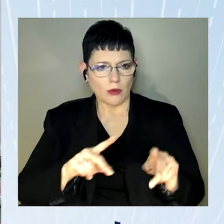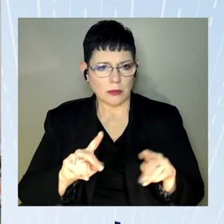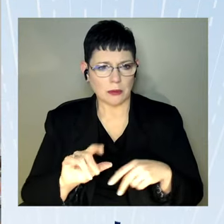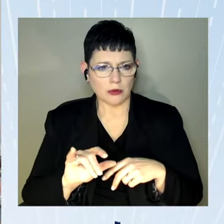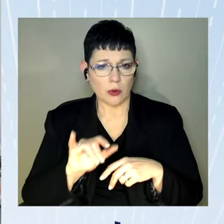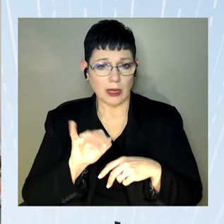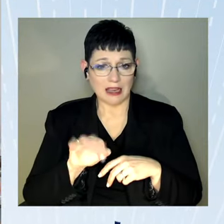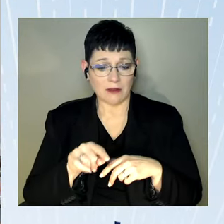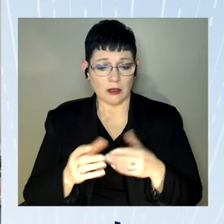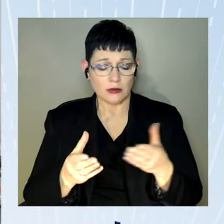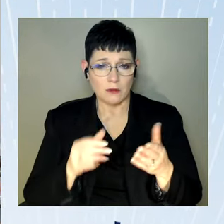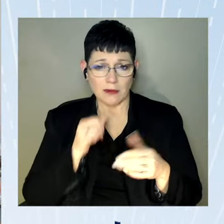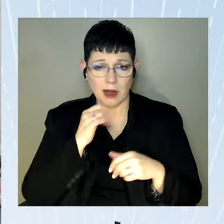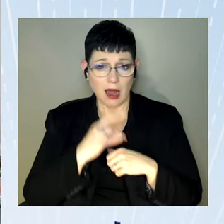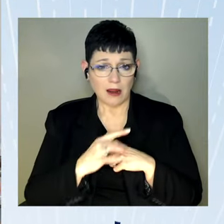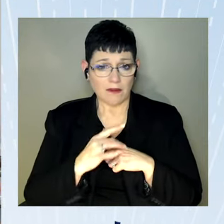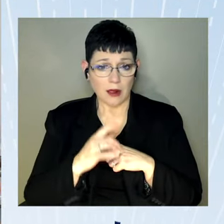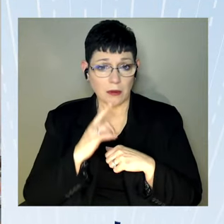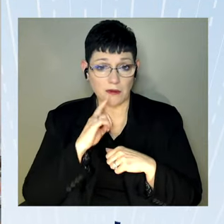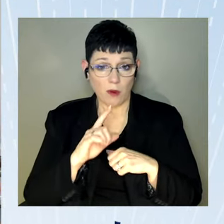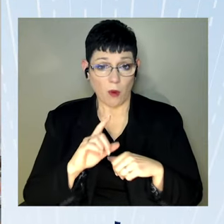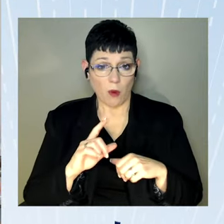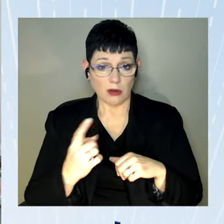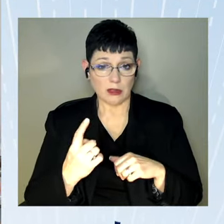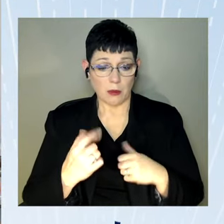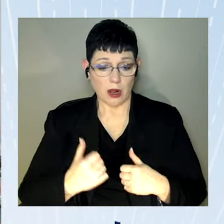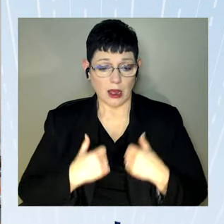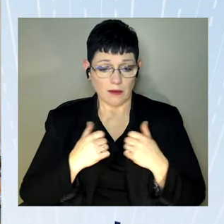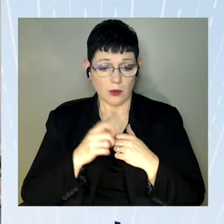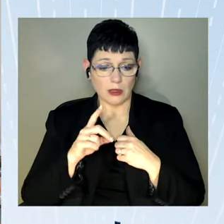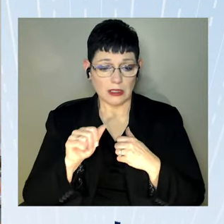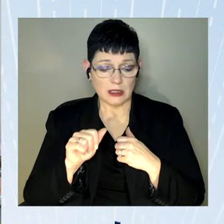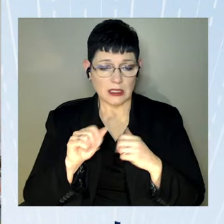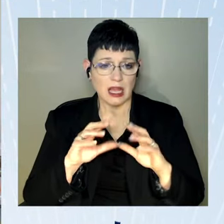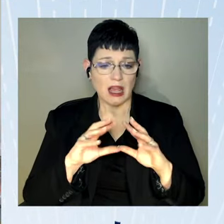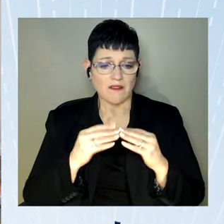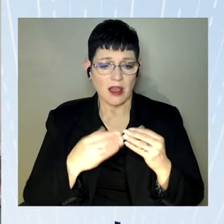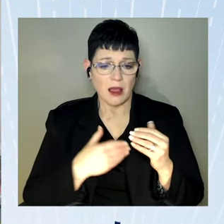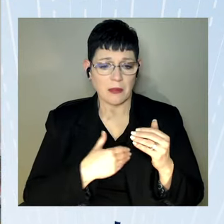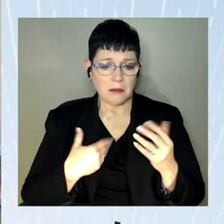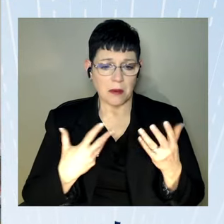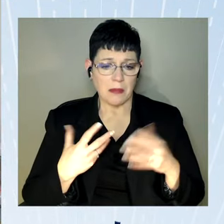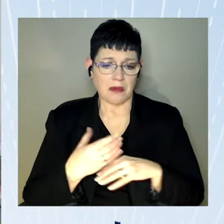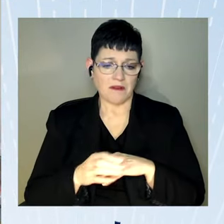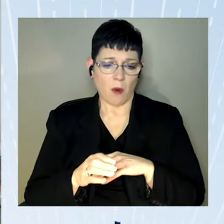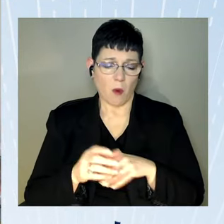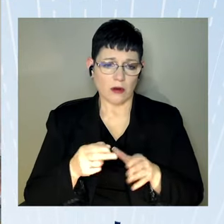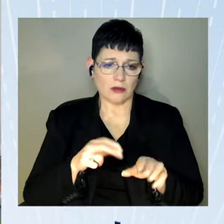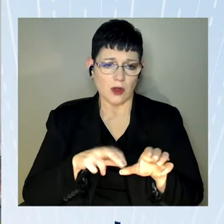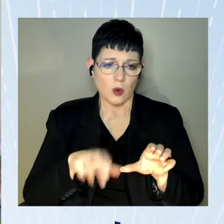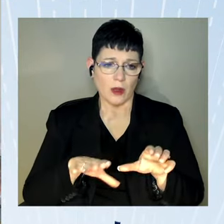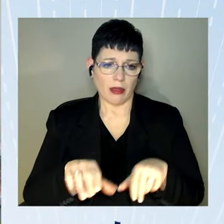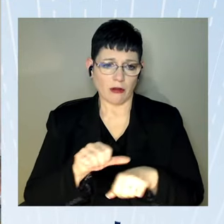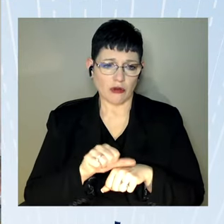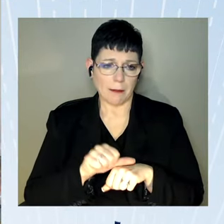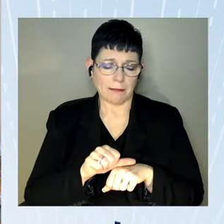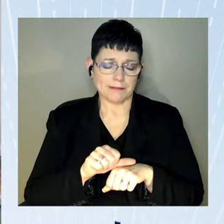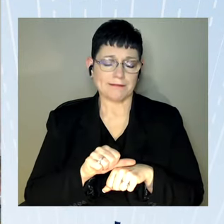are not available for someone living with a disability, family members may be forced to quit their jobs to care for their loved